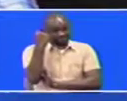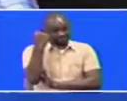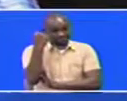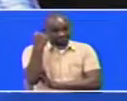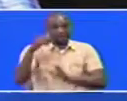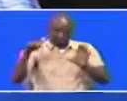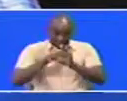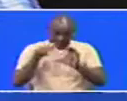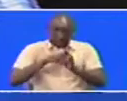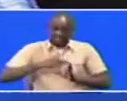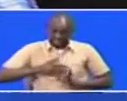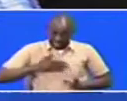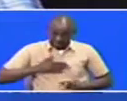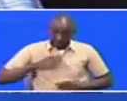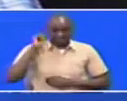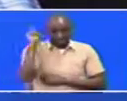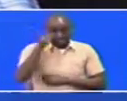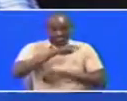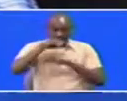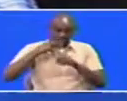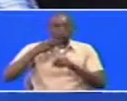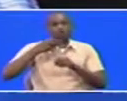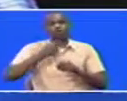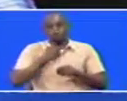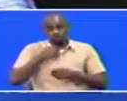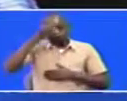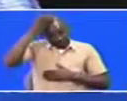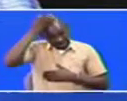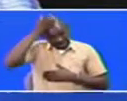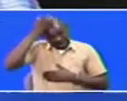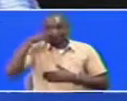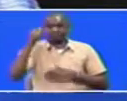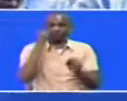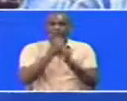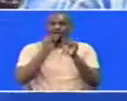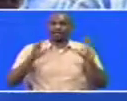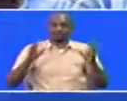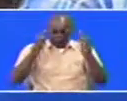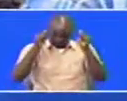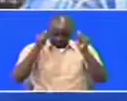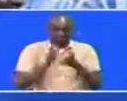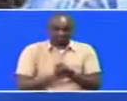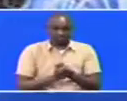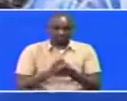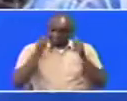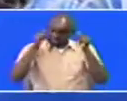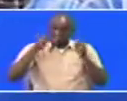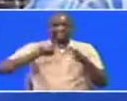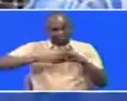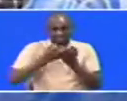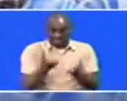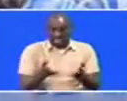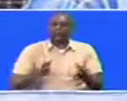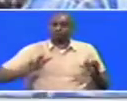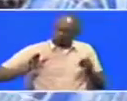our members of the Kenya National Union of Nurses are going to go on strike. The strike is on in